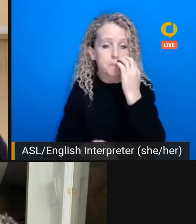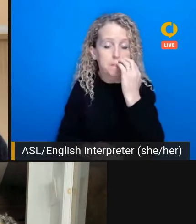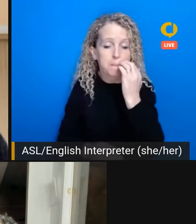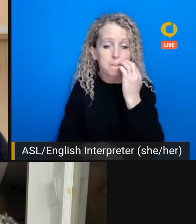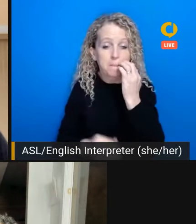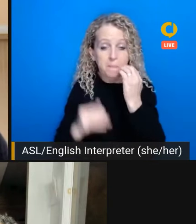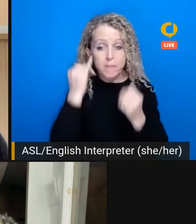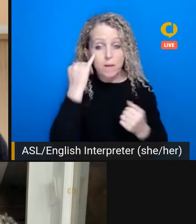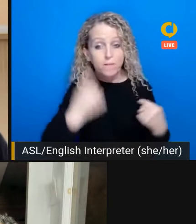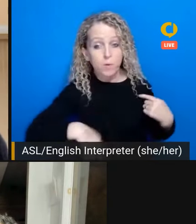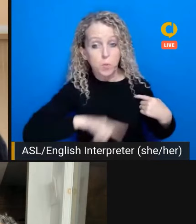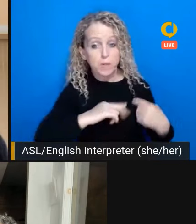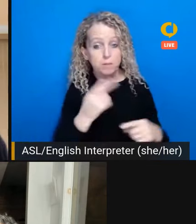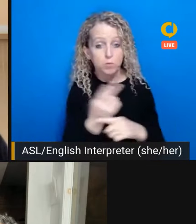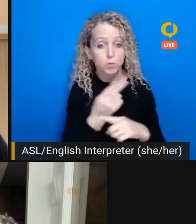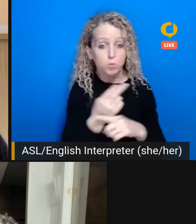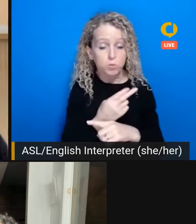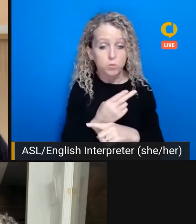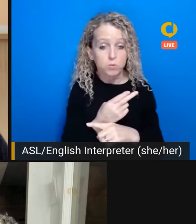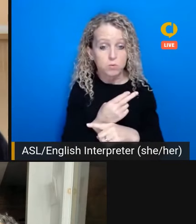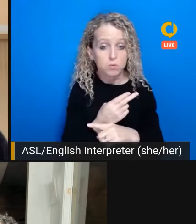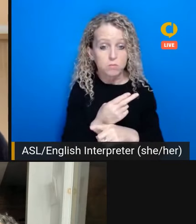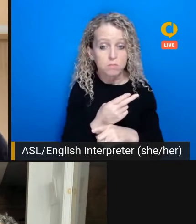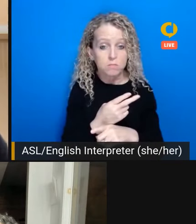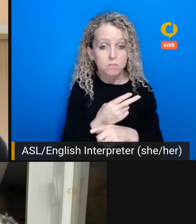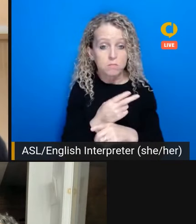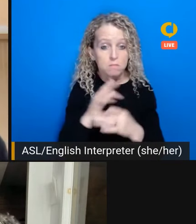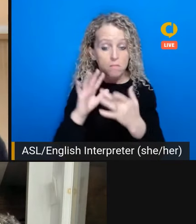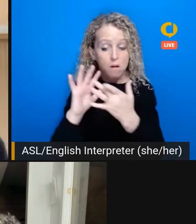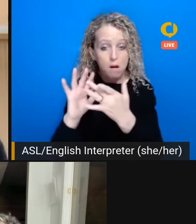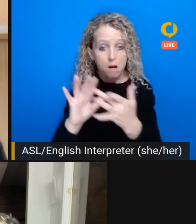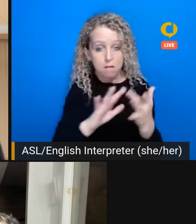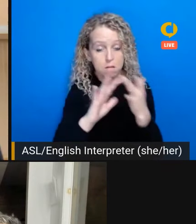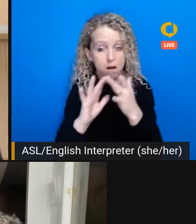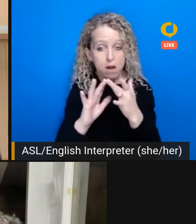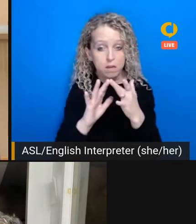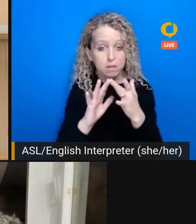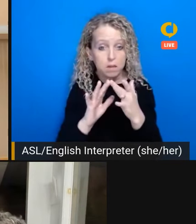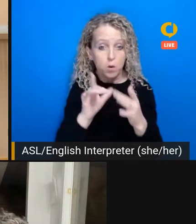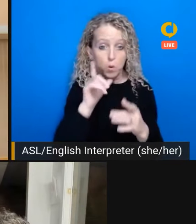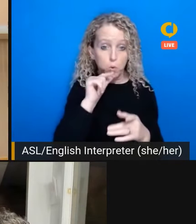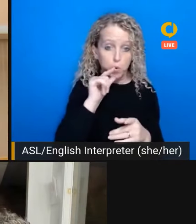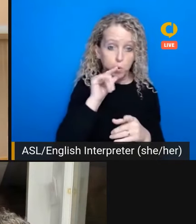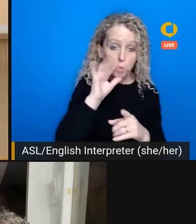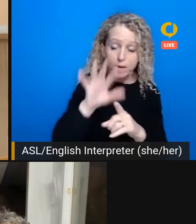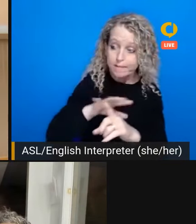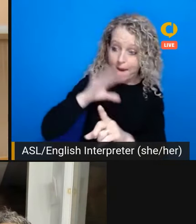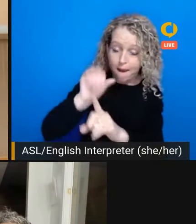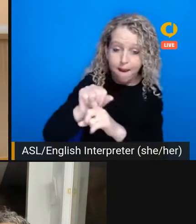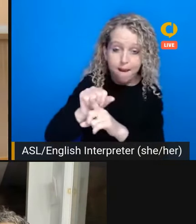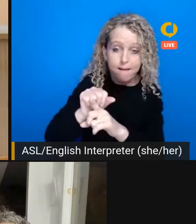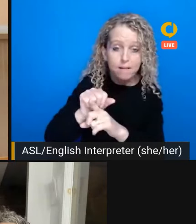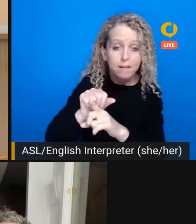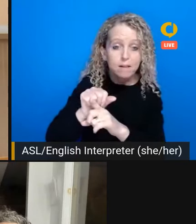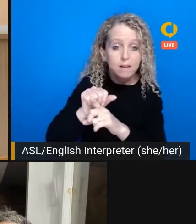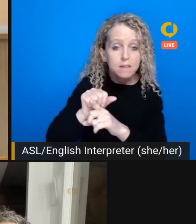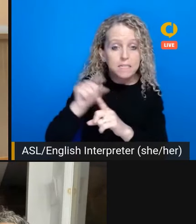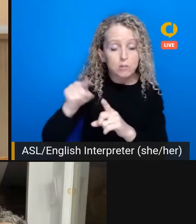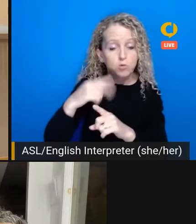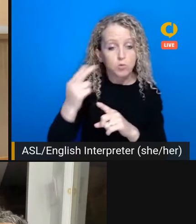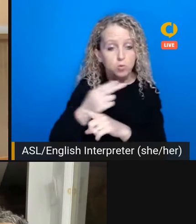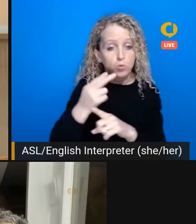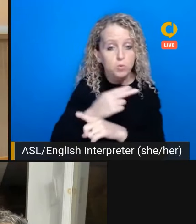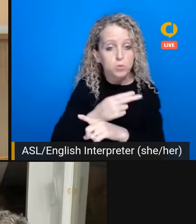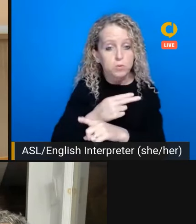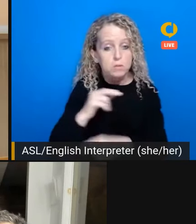automation, the attackers are using, the defenders needs to use automation, but automation that the human